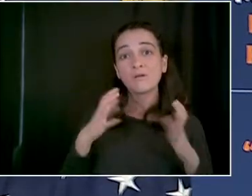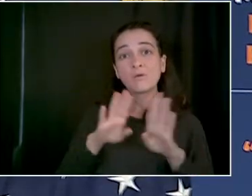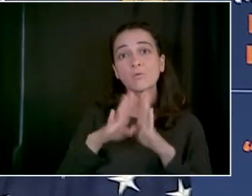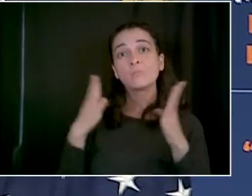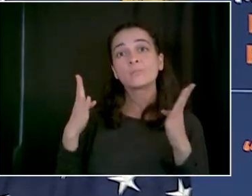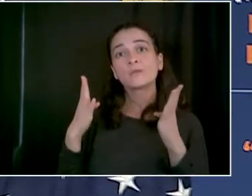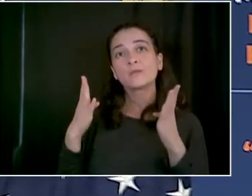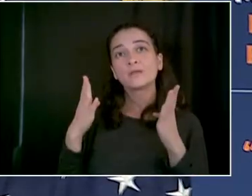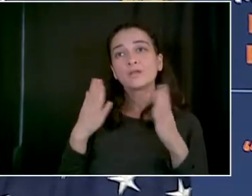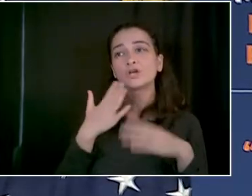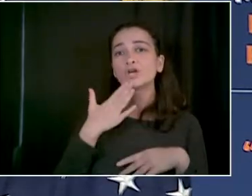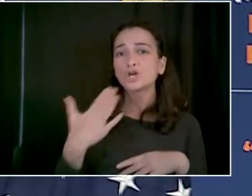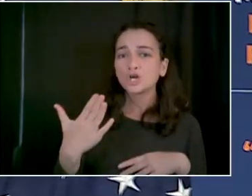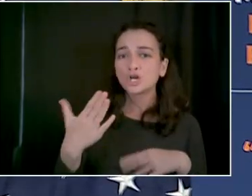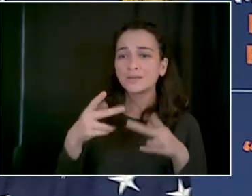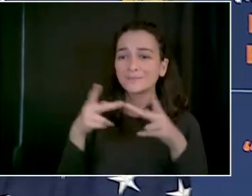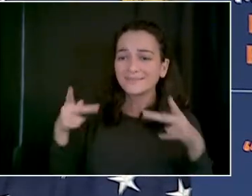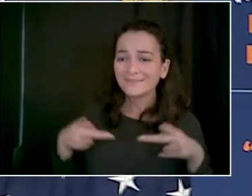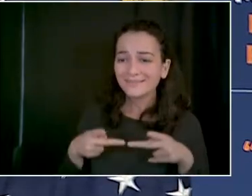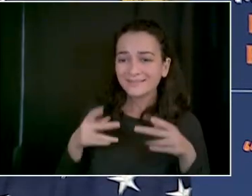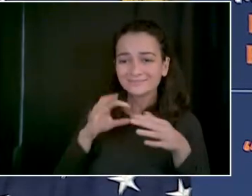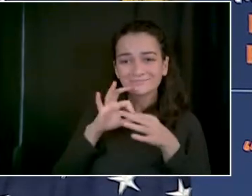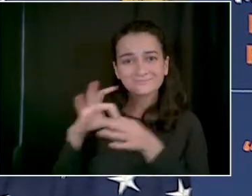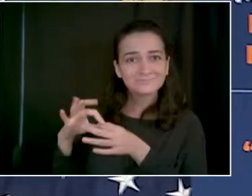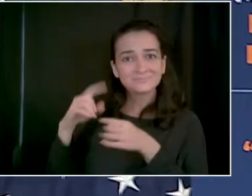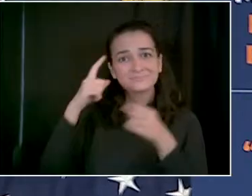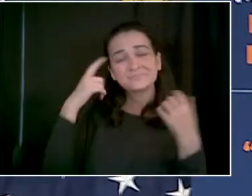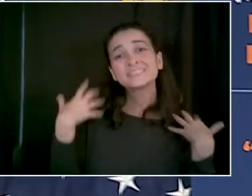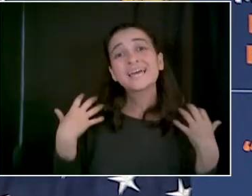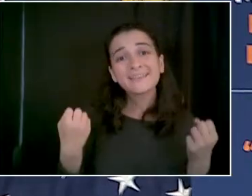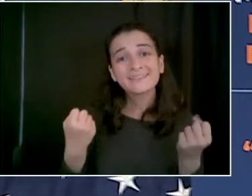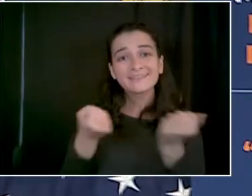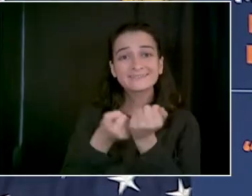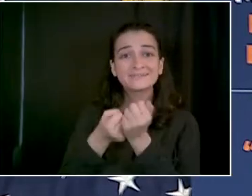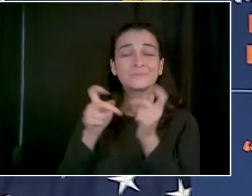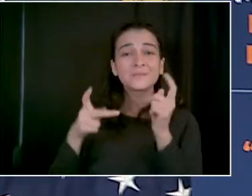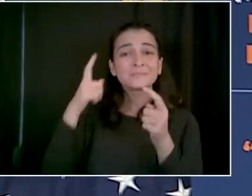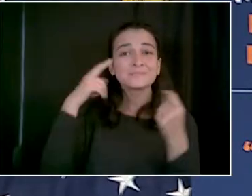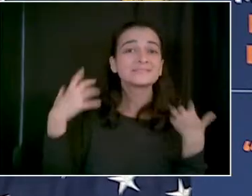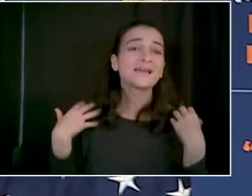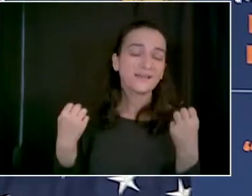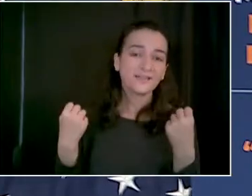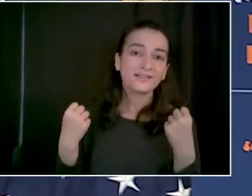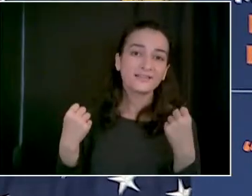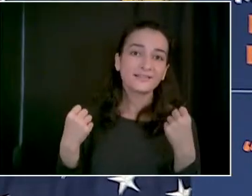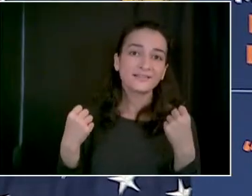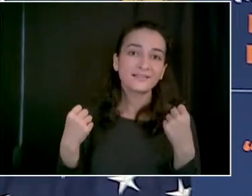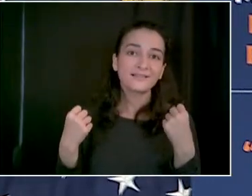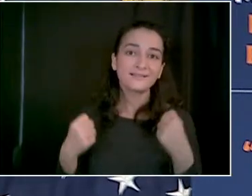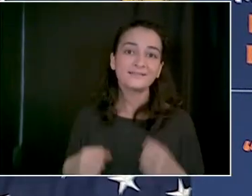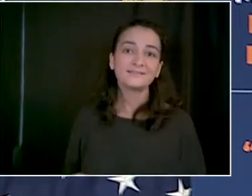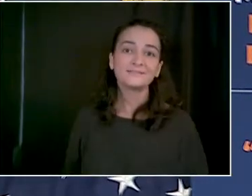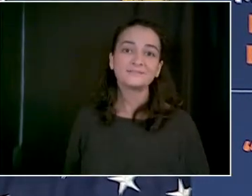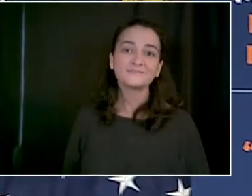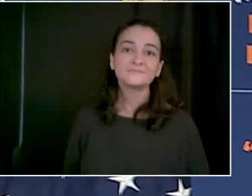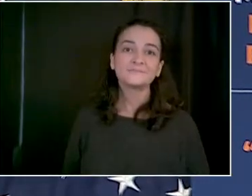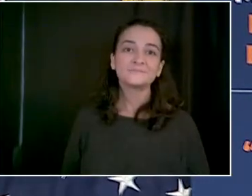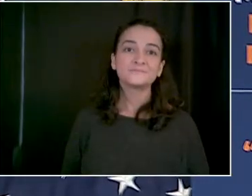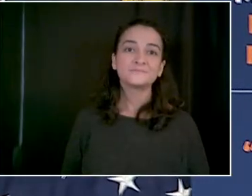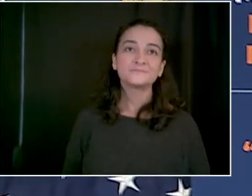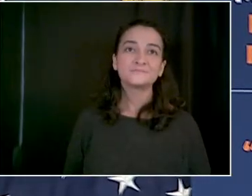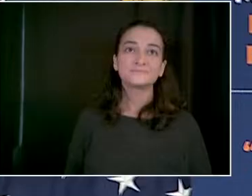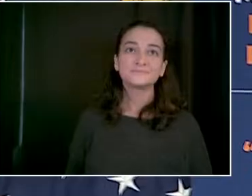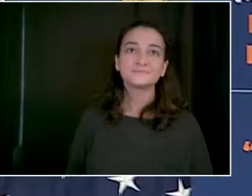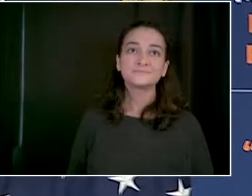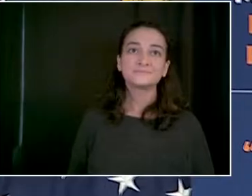have 51% of the inmates at Rikers Island having mental health illness, and 18 to 20. I'm sorry? How do you do that?